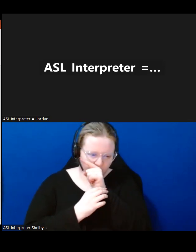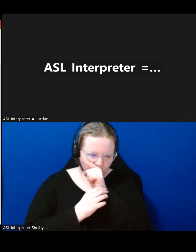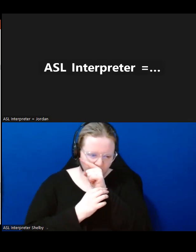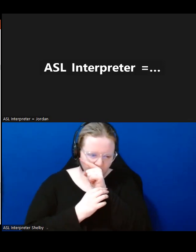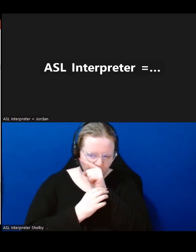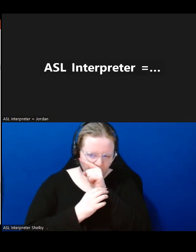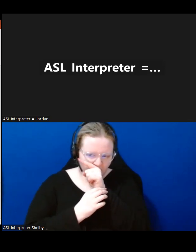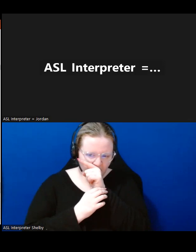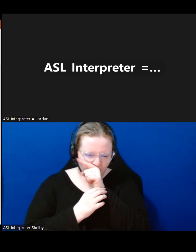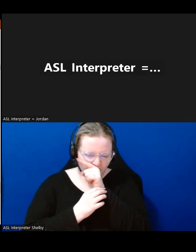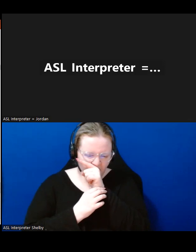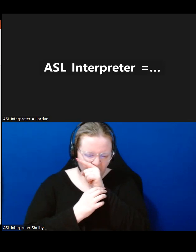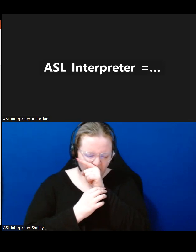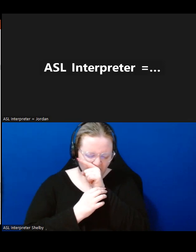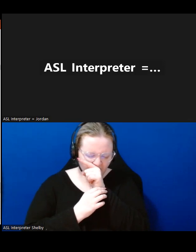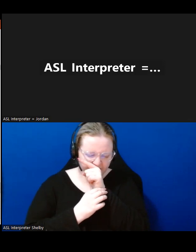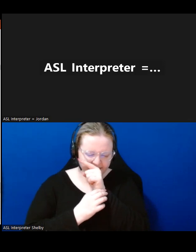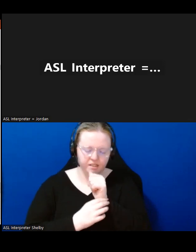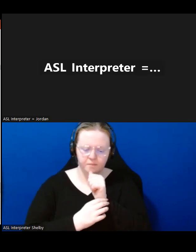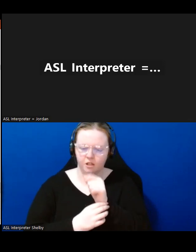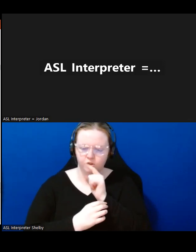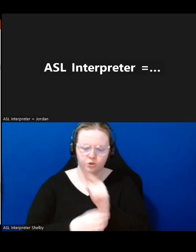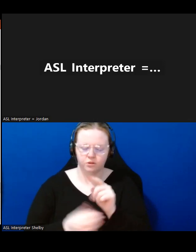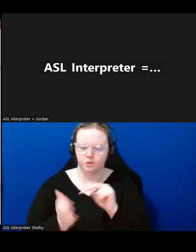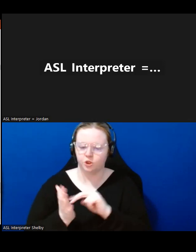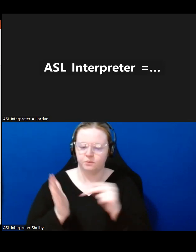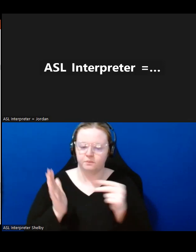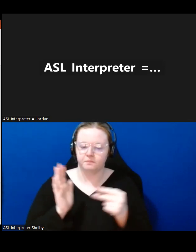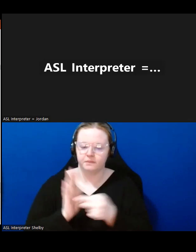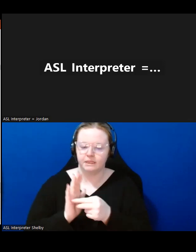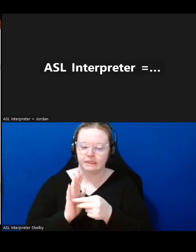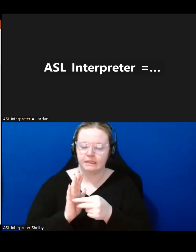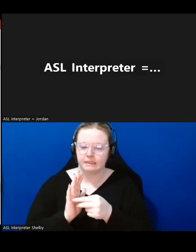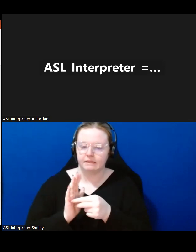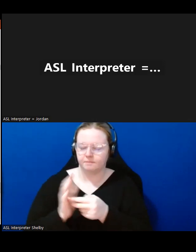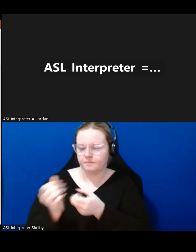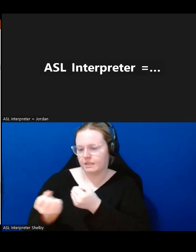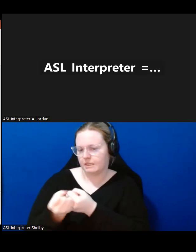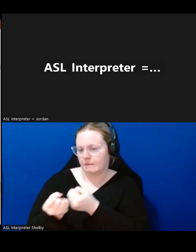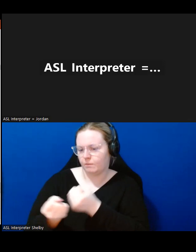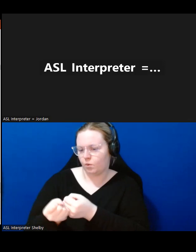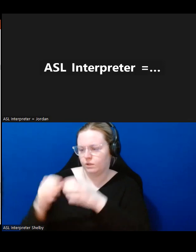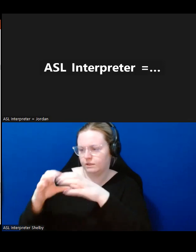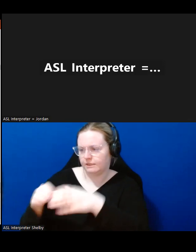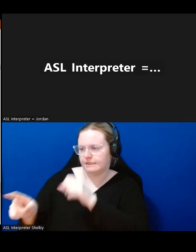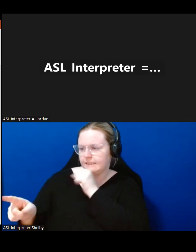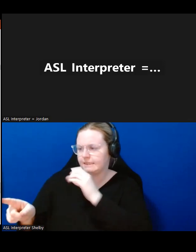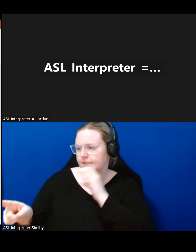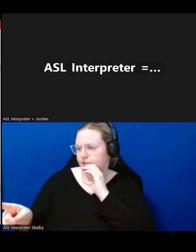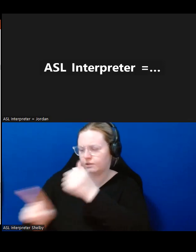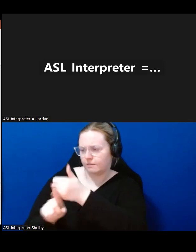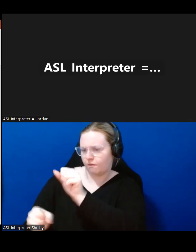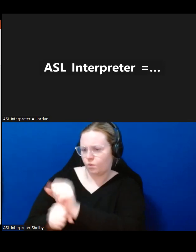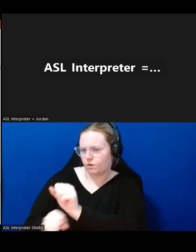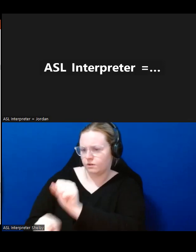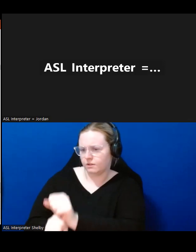what you mean in terms of supporting seniors who are working. I'm not sure in